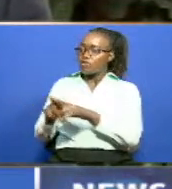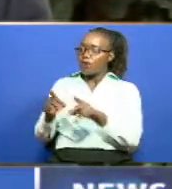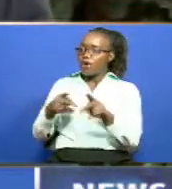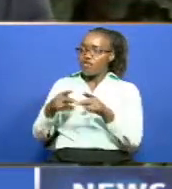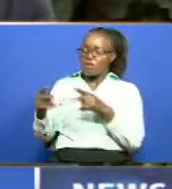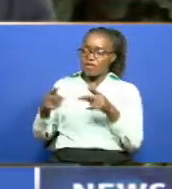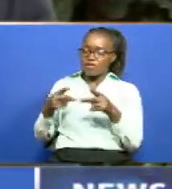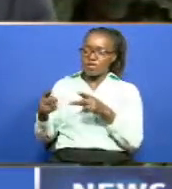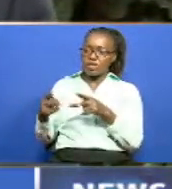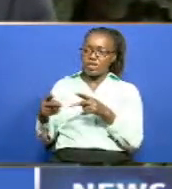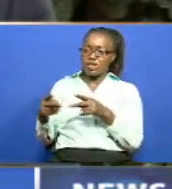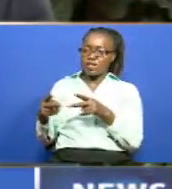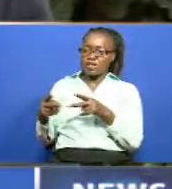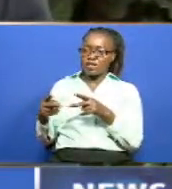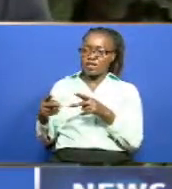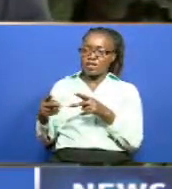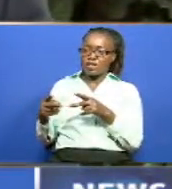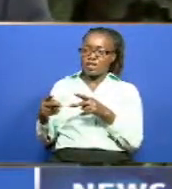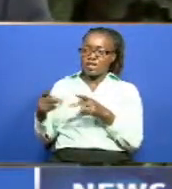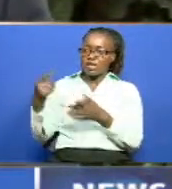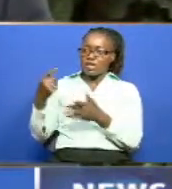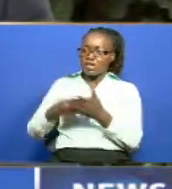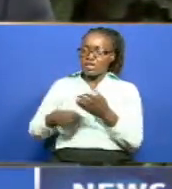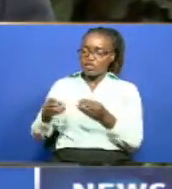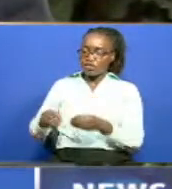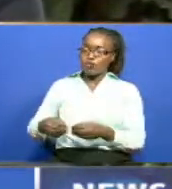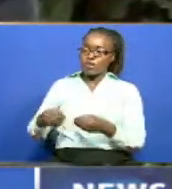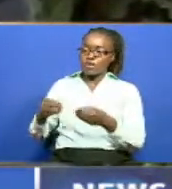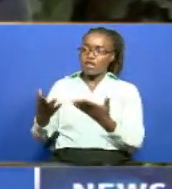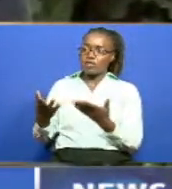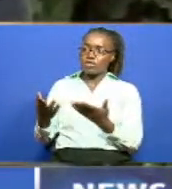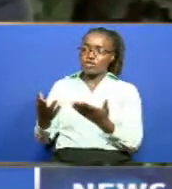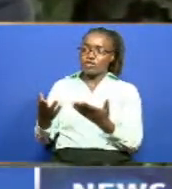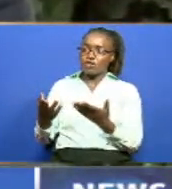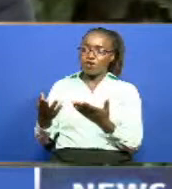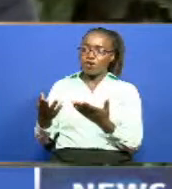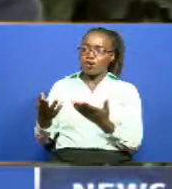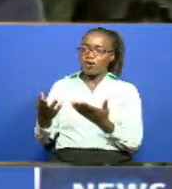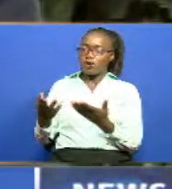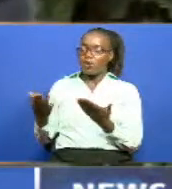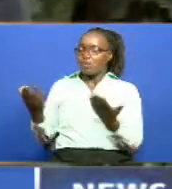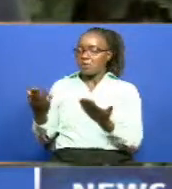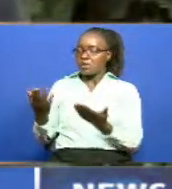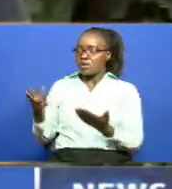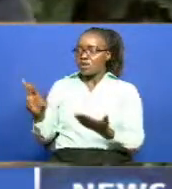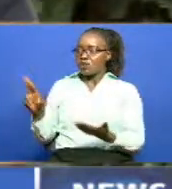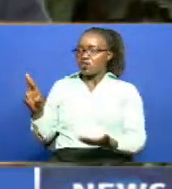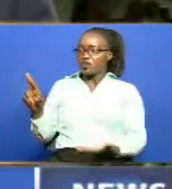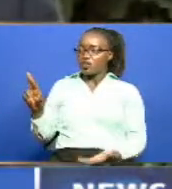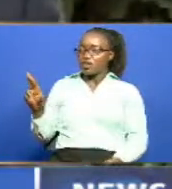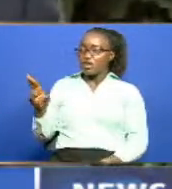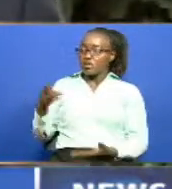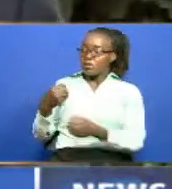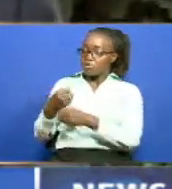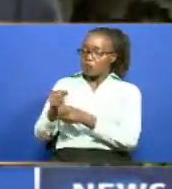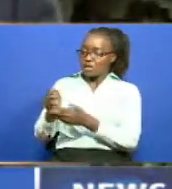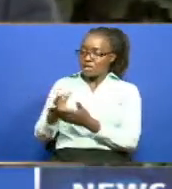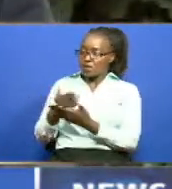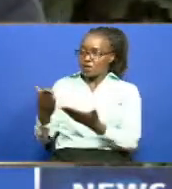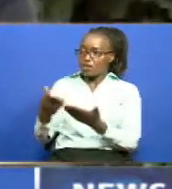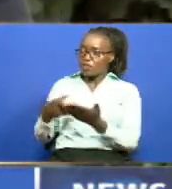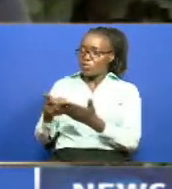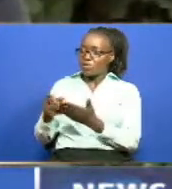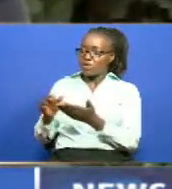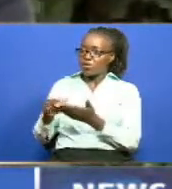very, it's a tax on production rather than on revenue or on sales, because you make something, you pay excise. whether